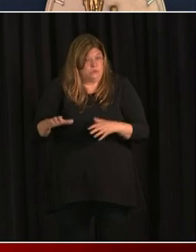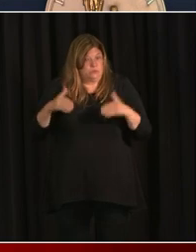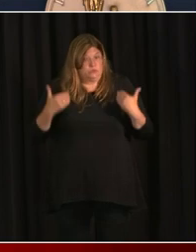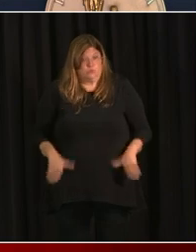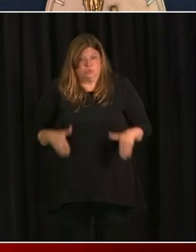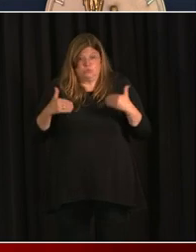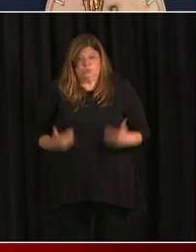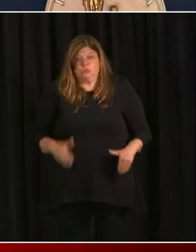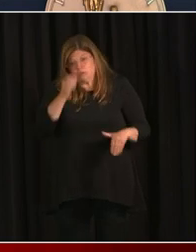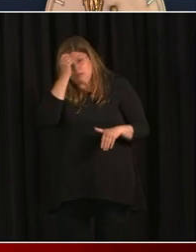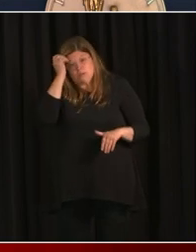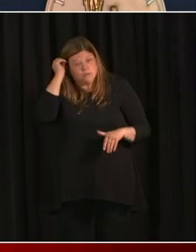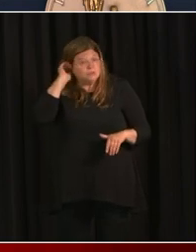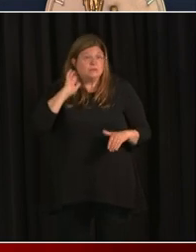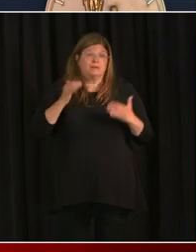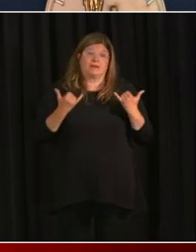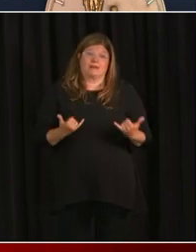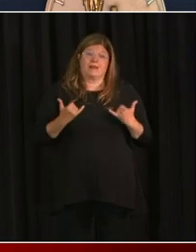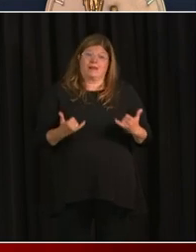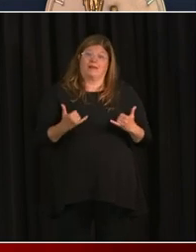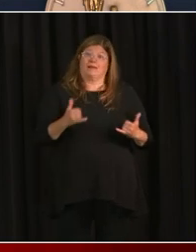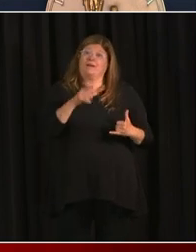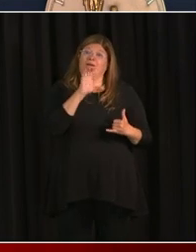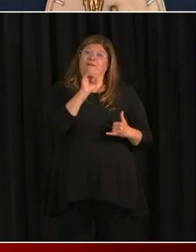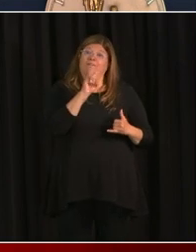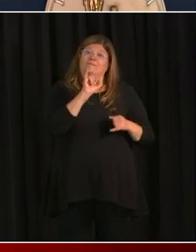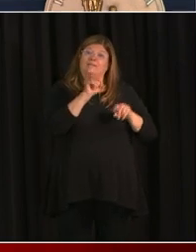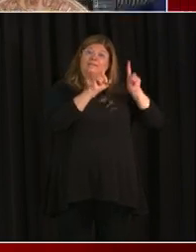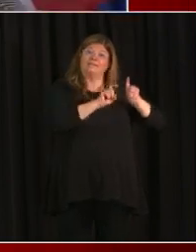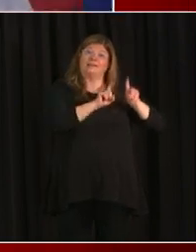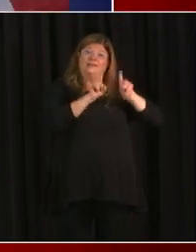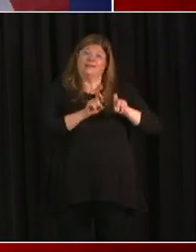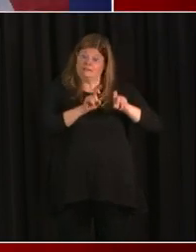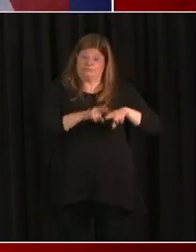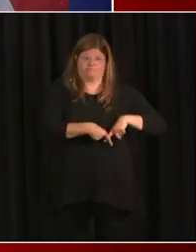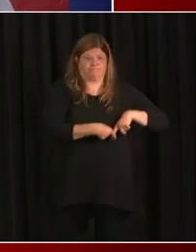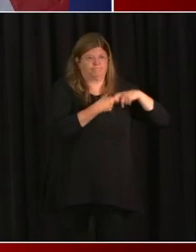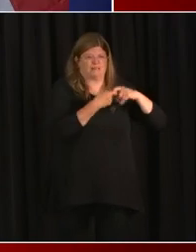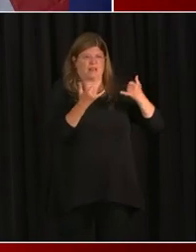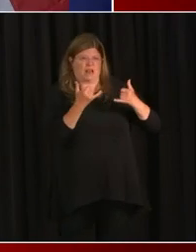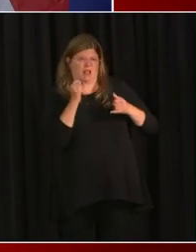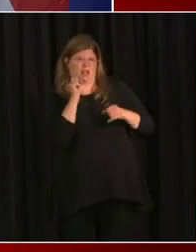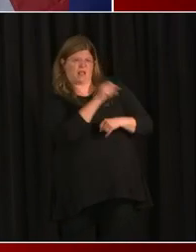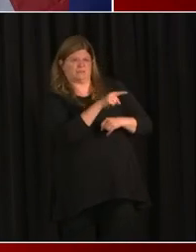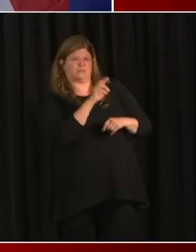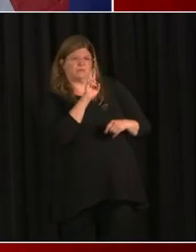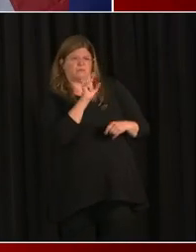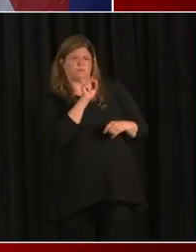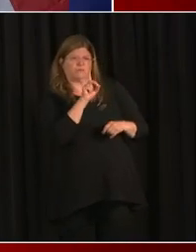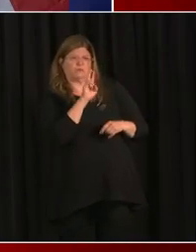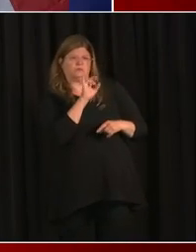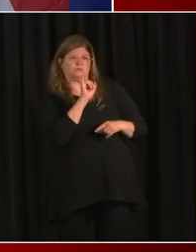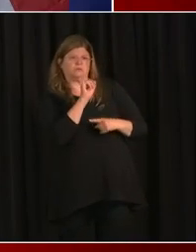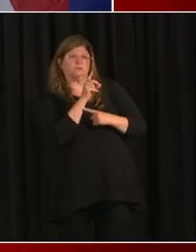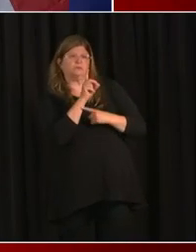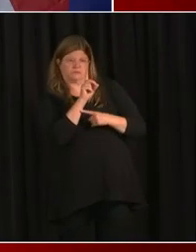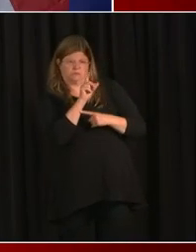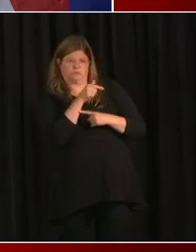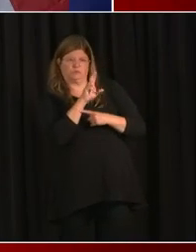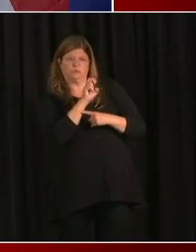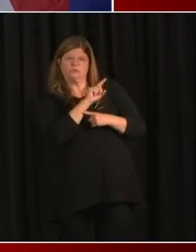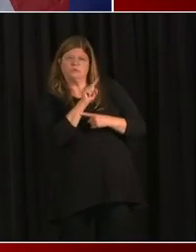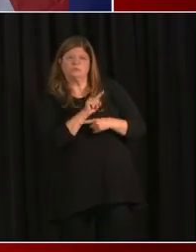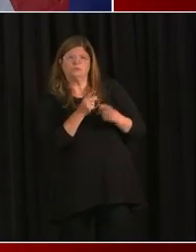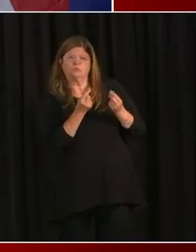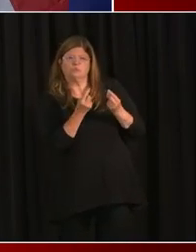ask Chris Rodriguez to say a little bit more about HCEMA's coordination of heat emergencies and what that means